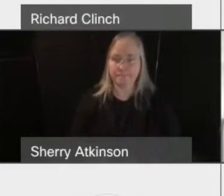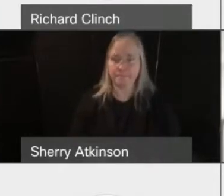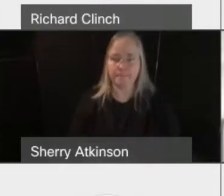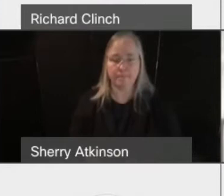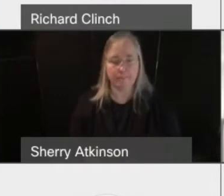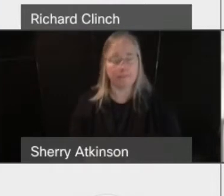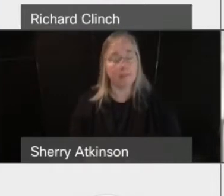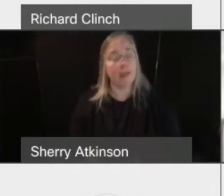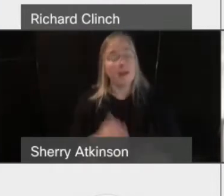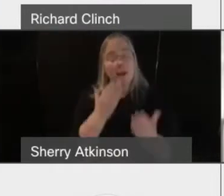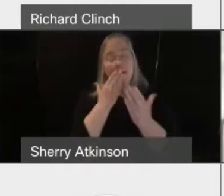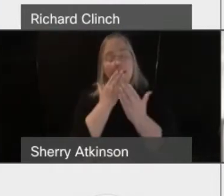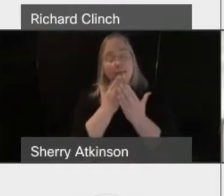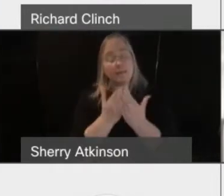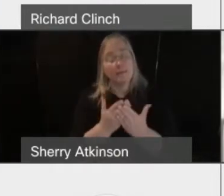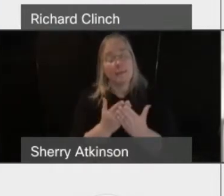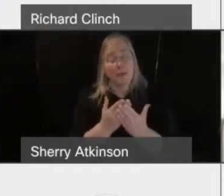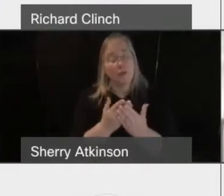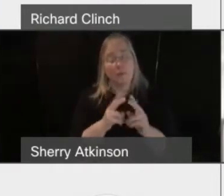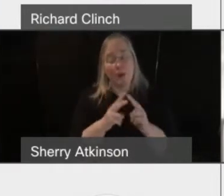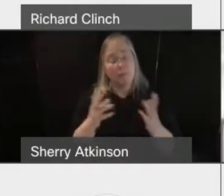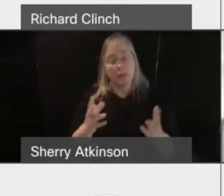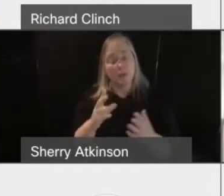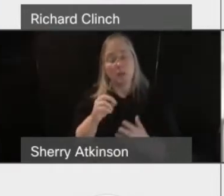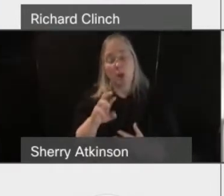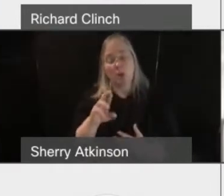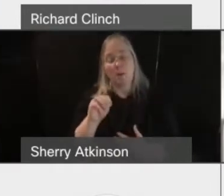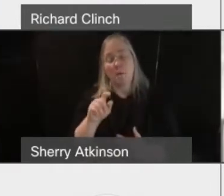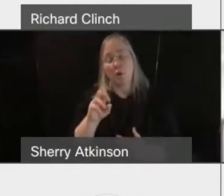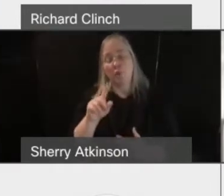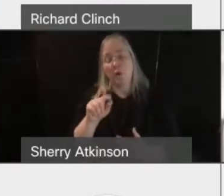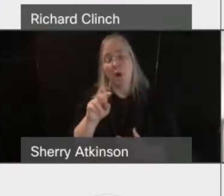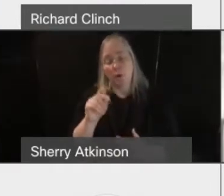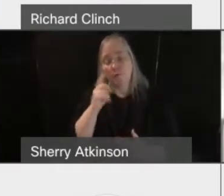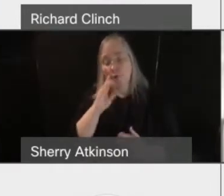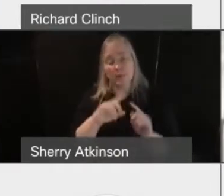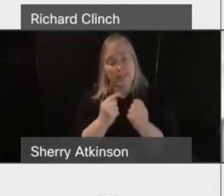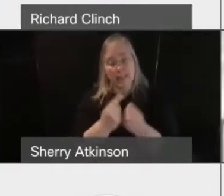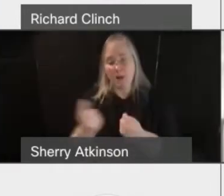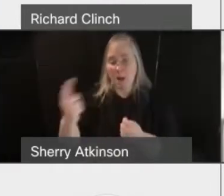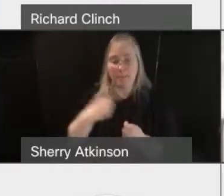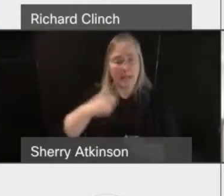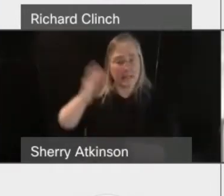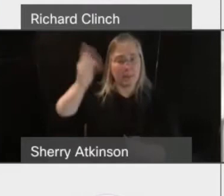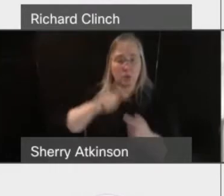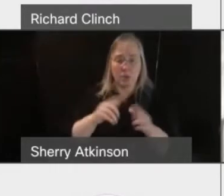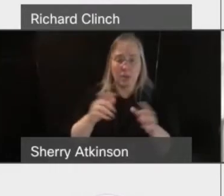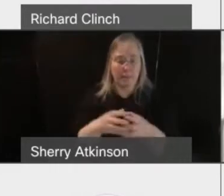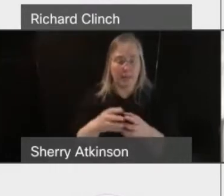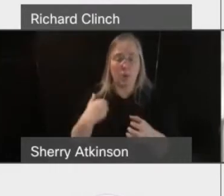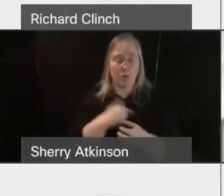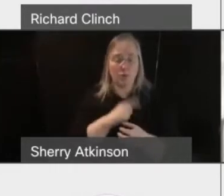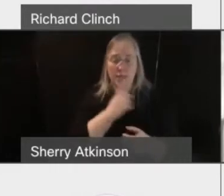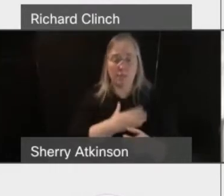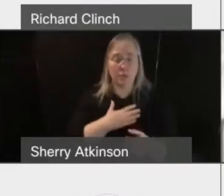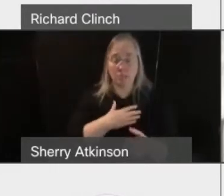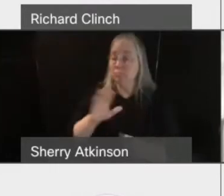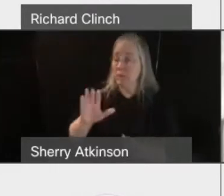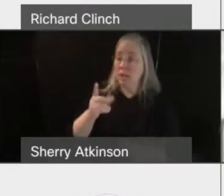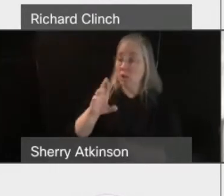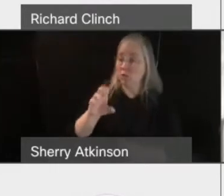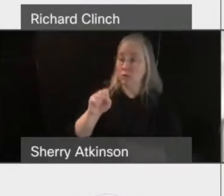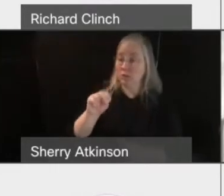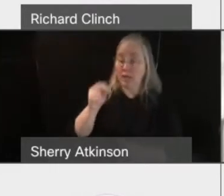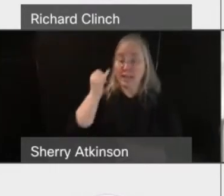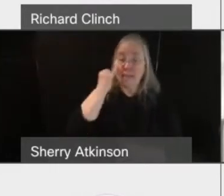Thank you very much, Dr. Martirano and your team, for coming and speak to the committee. We really appreciate Thank you. Dr. Sun, if I may, I understand, and I